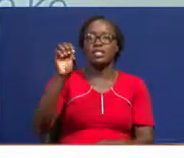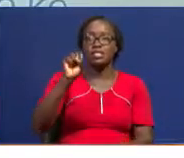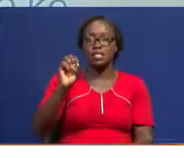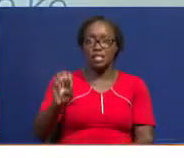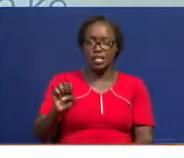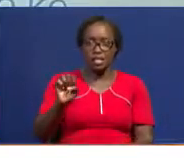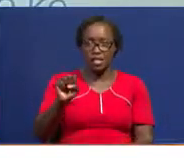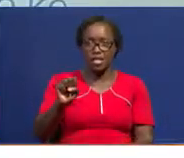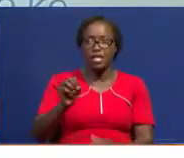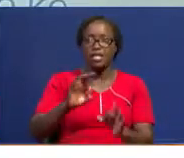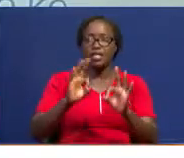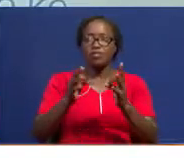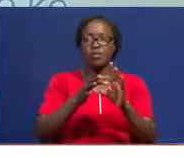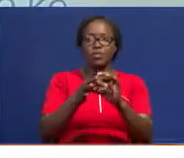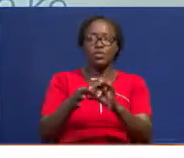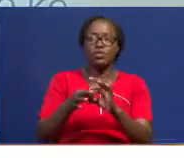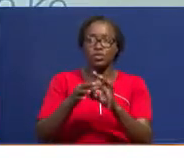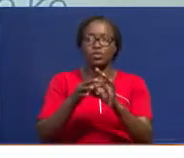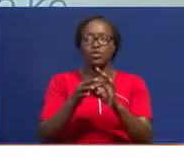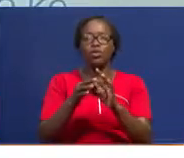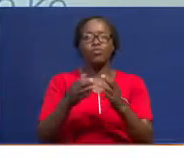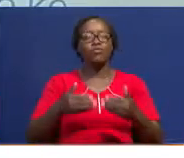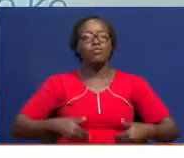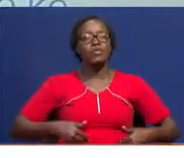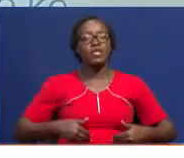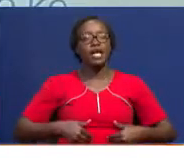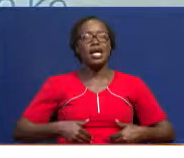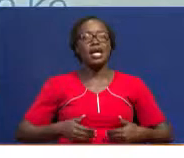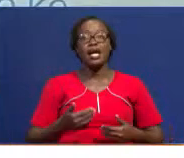County during a family reunion of the young